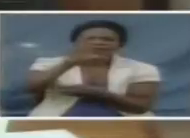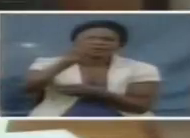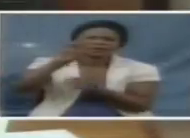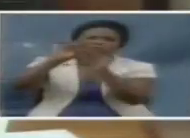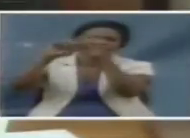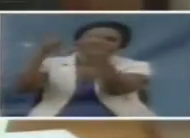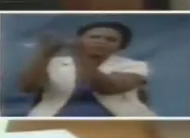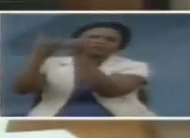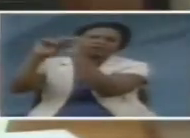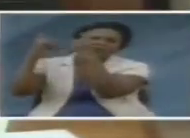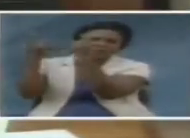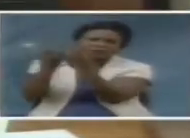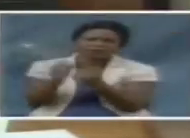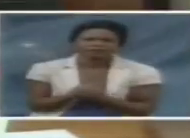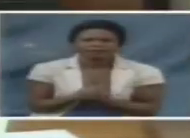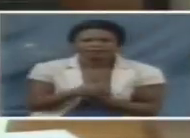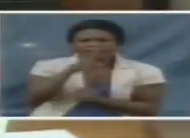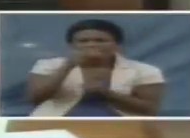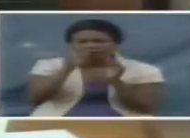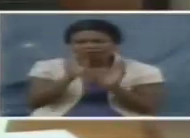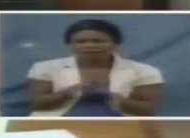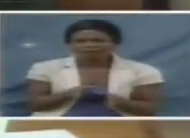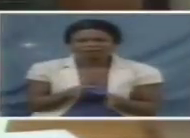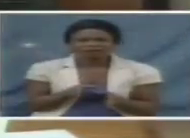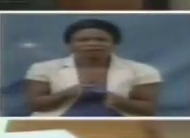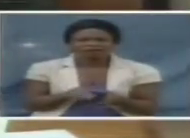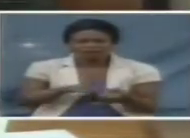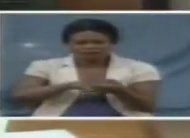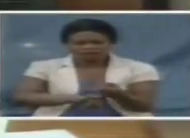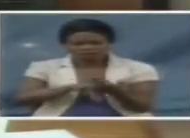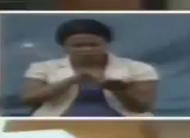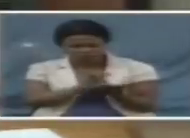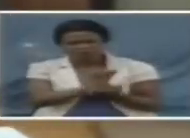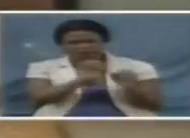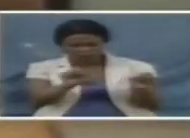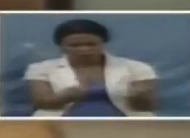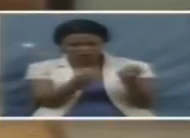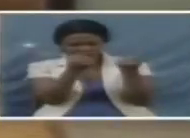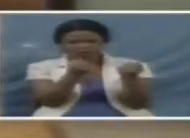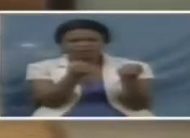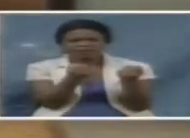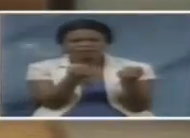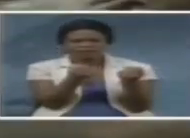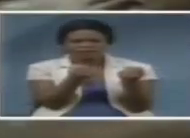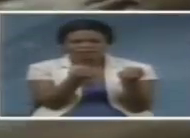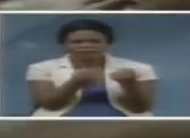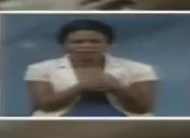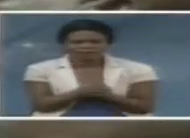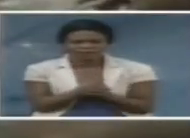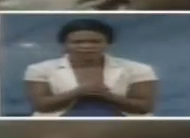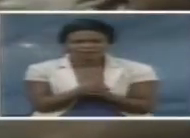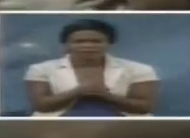36 districts. Mr. Speaker, social cash transfer scheme.